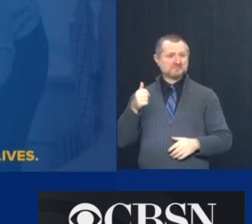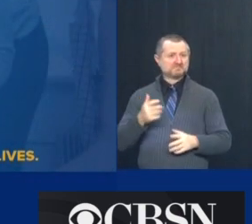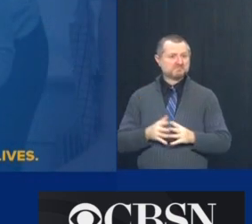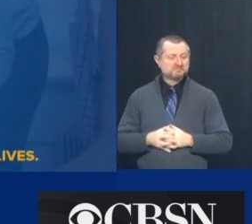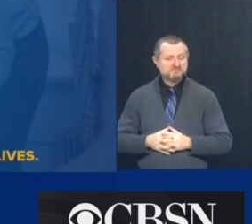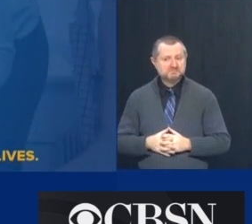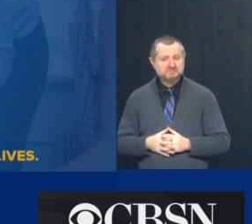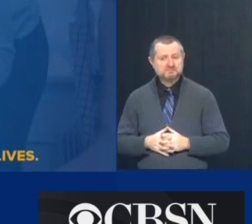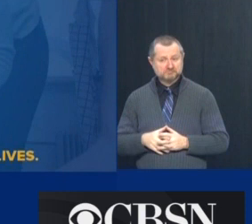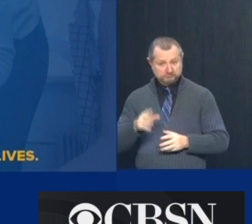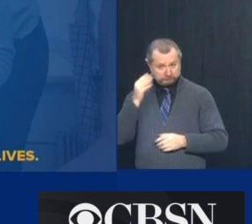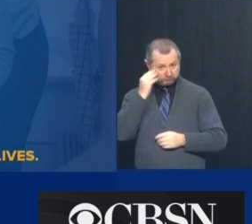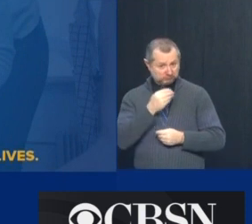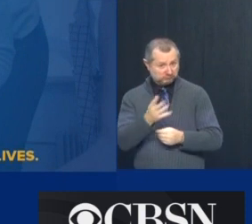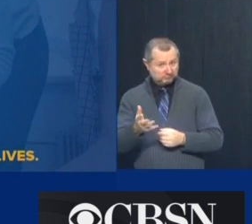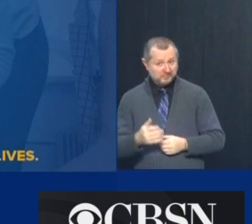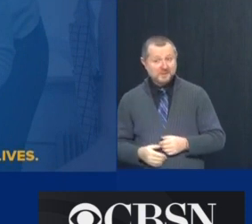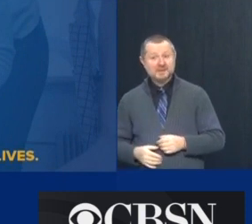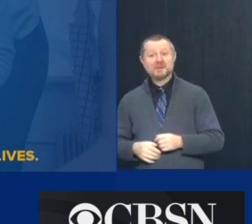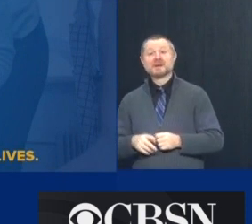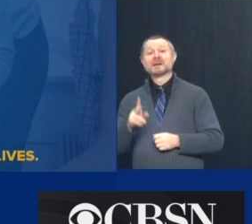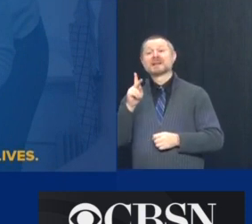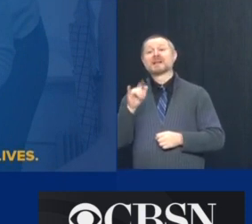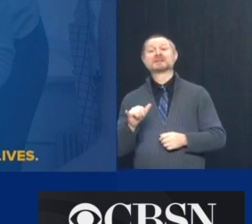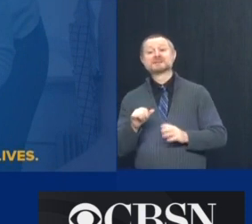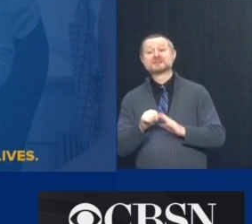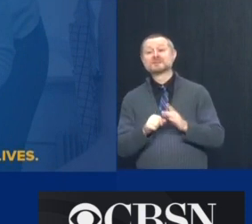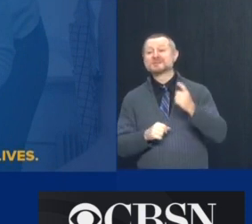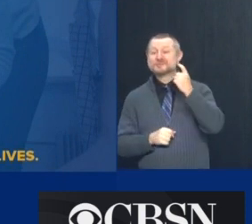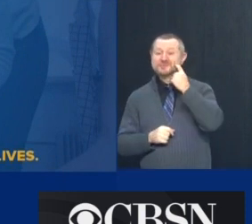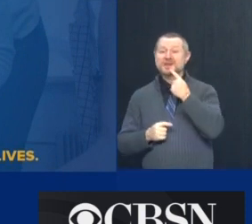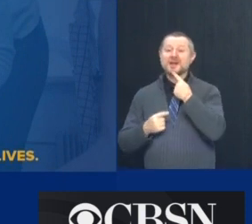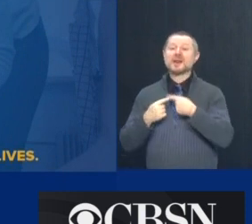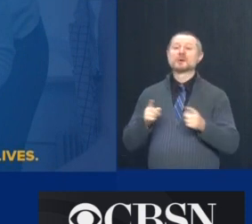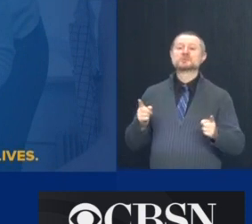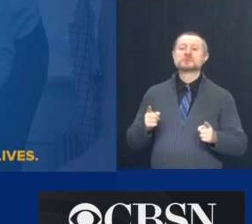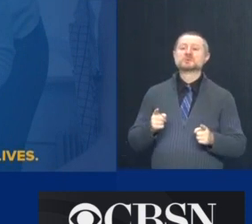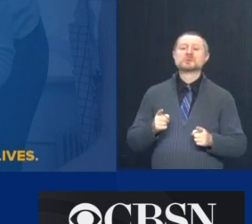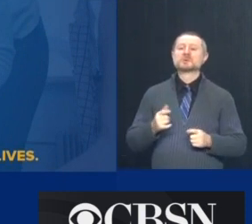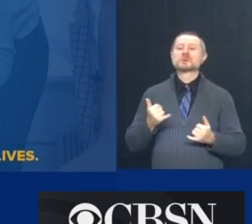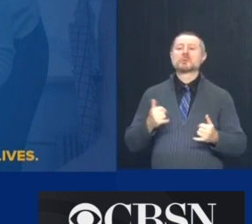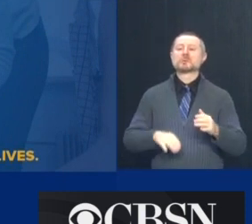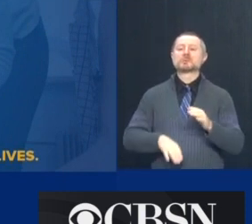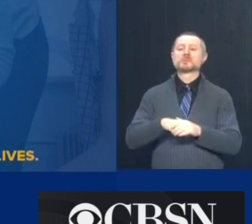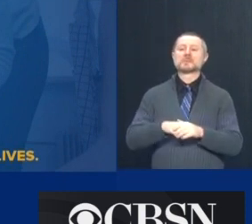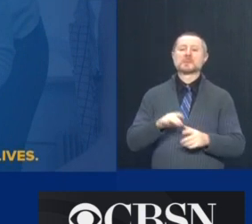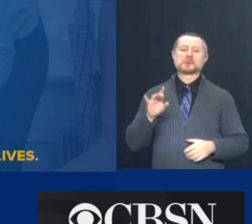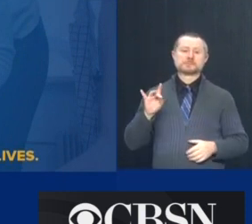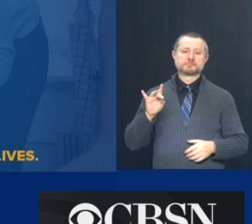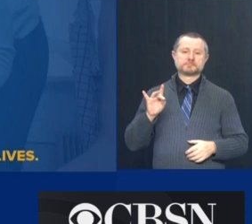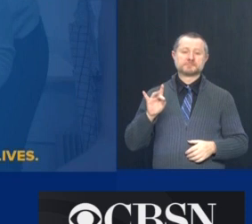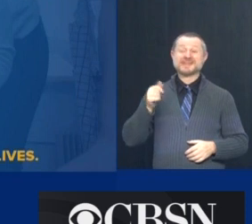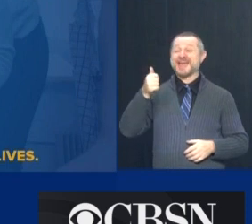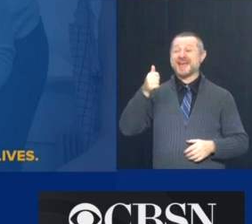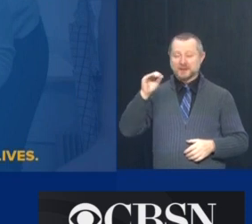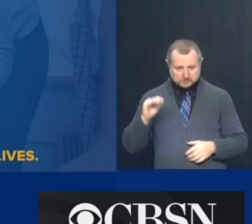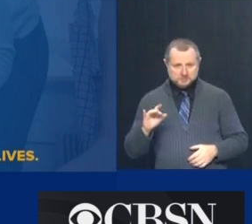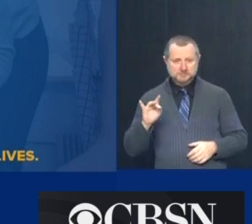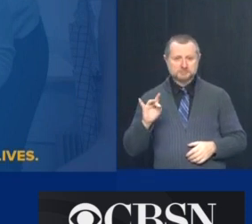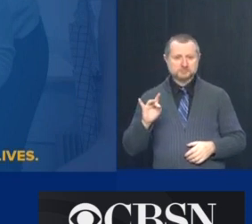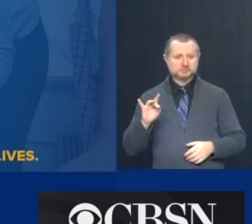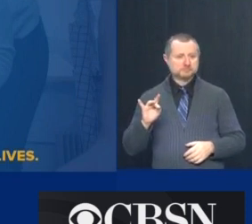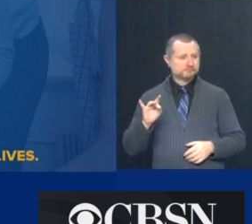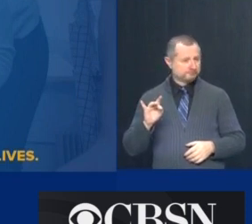by the way, Kentucky just announced they're going to a rule of no more than 8. This is